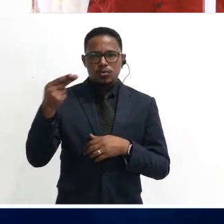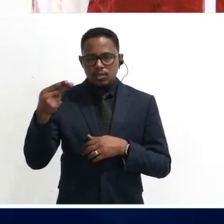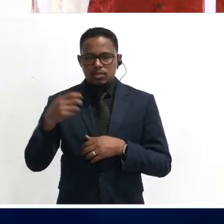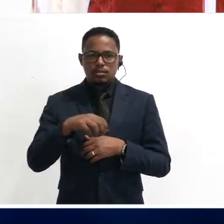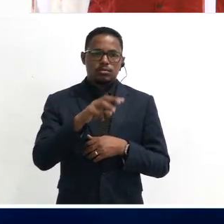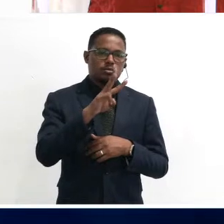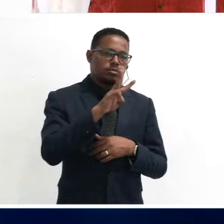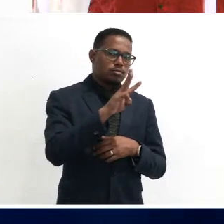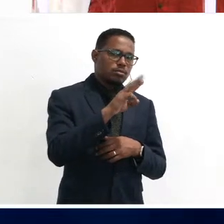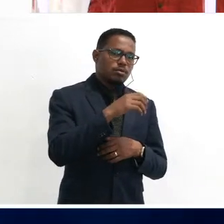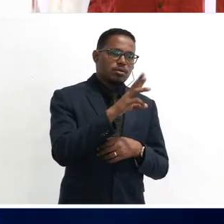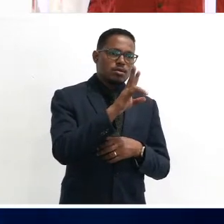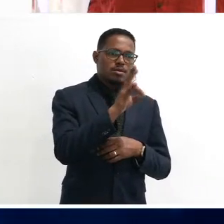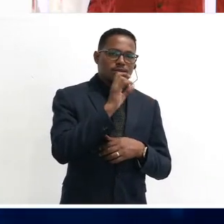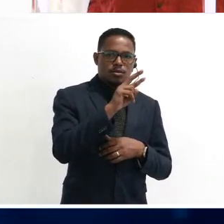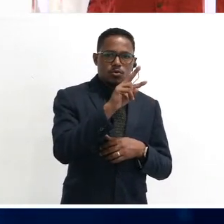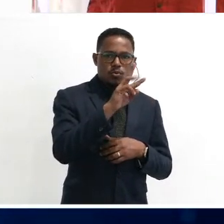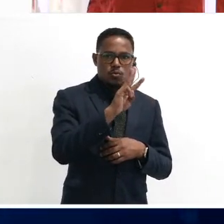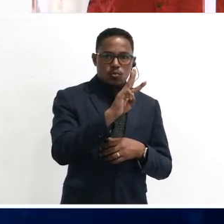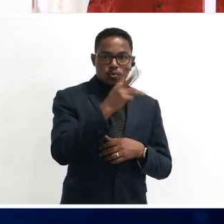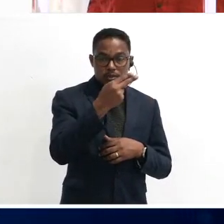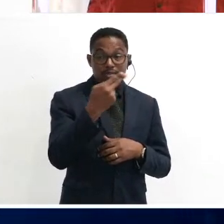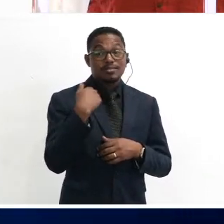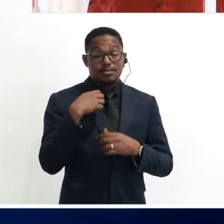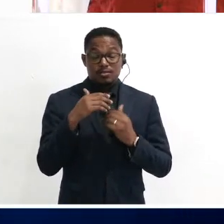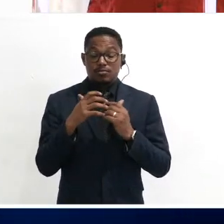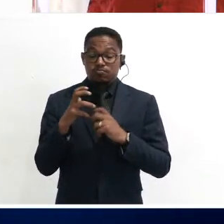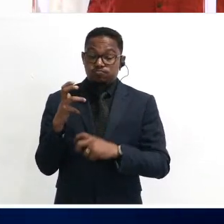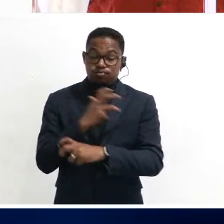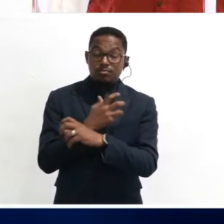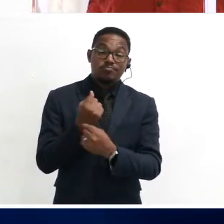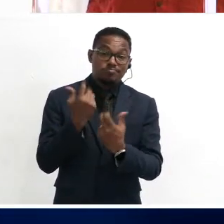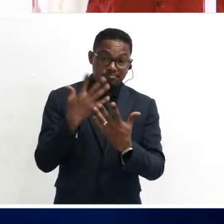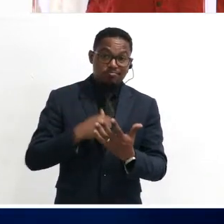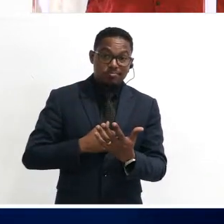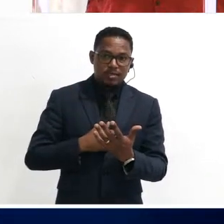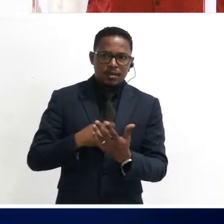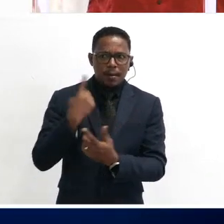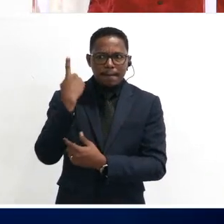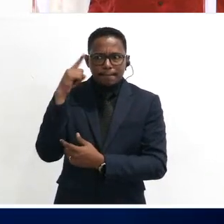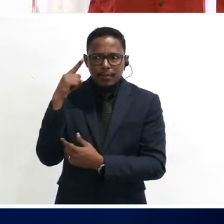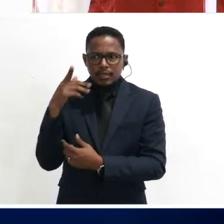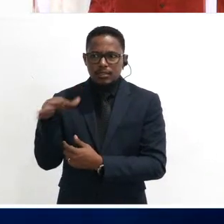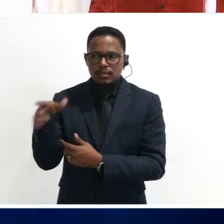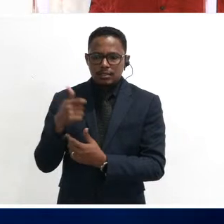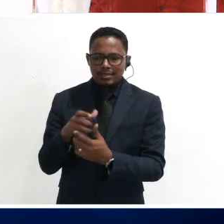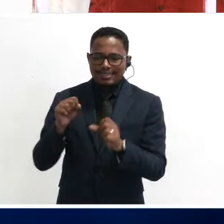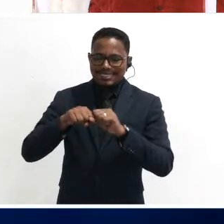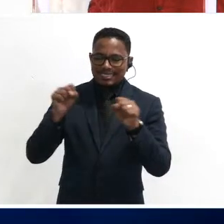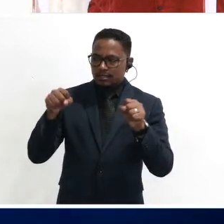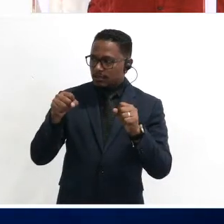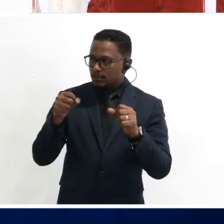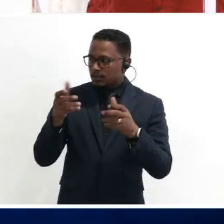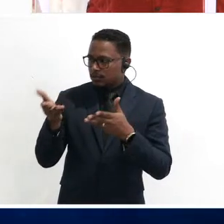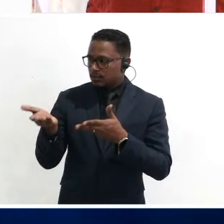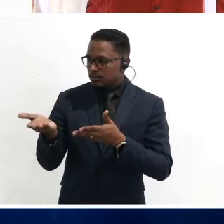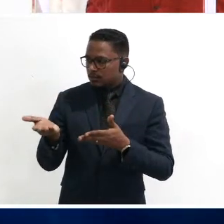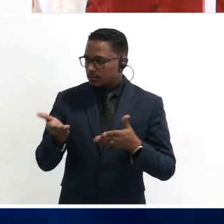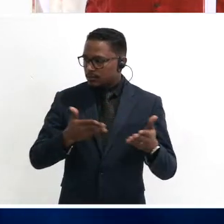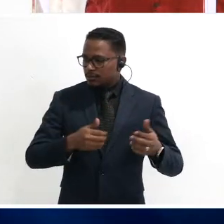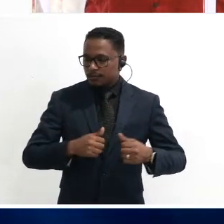That's a lot of power. And trying to get that out of a system that has, multiples of these